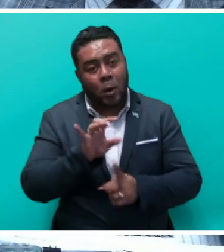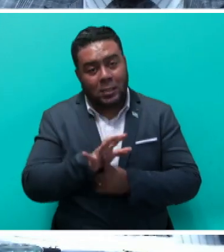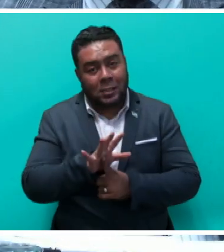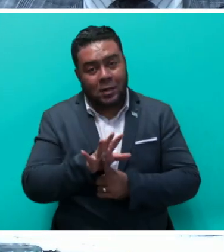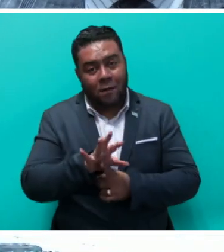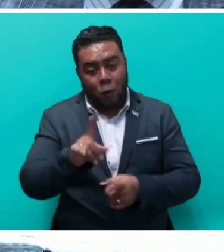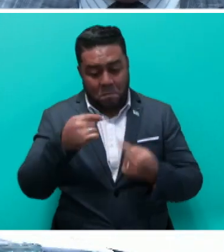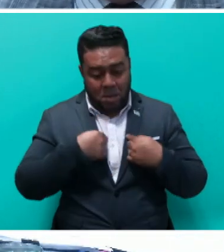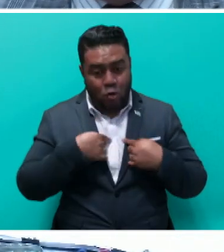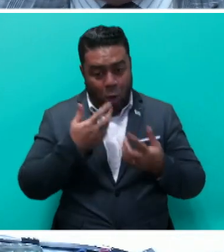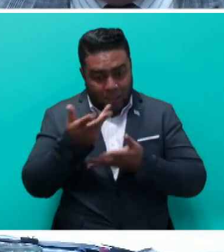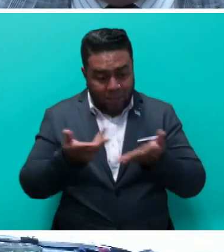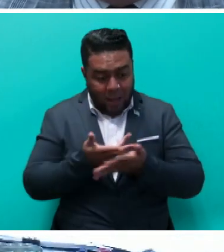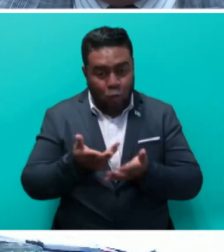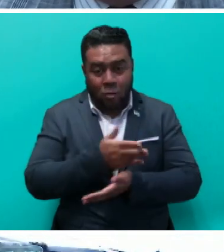to explain to them.